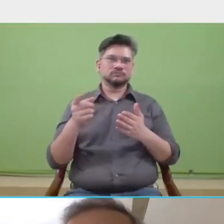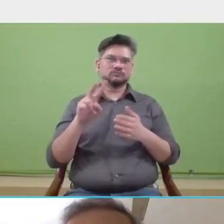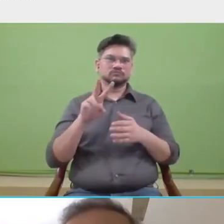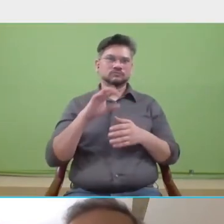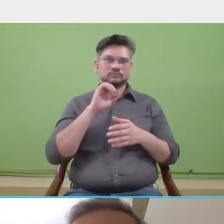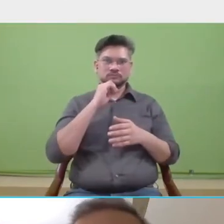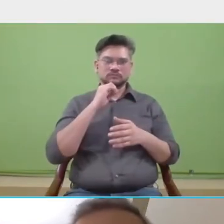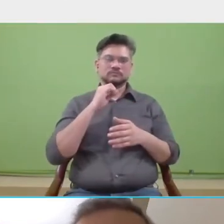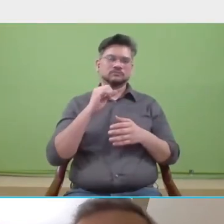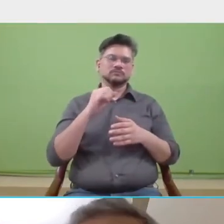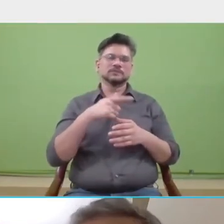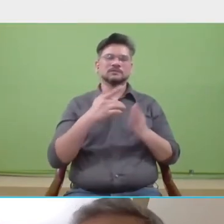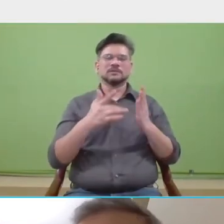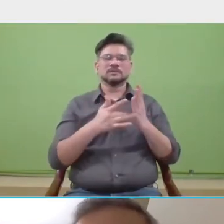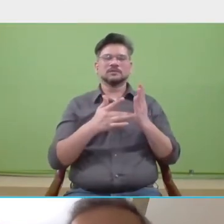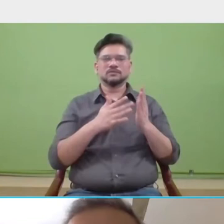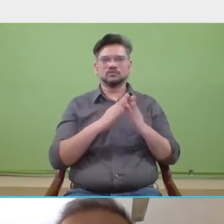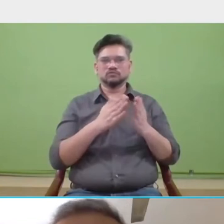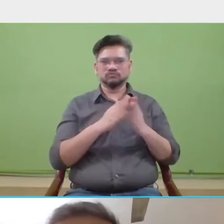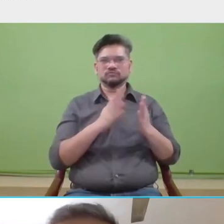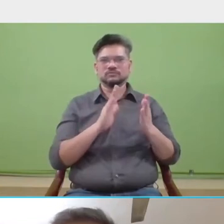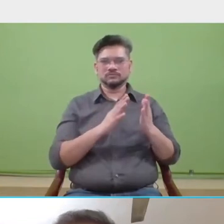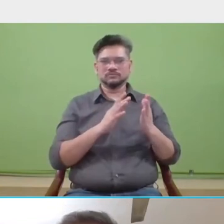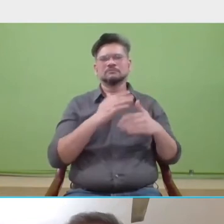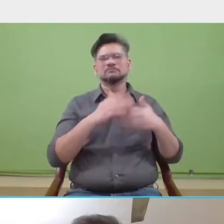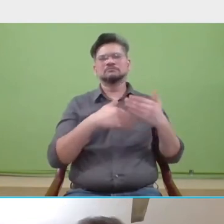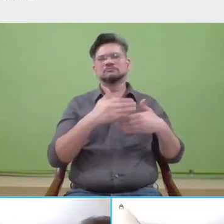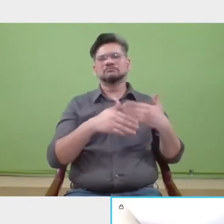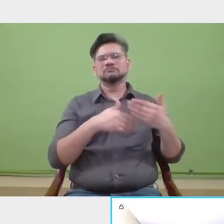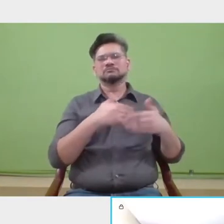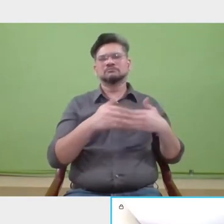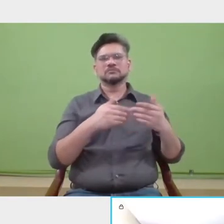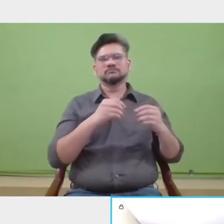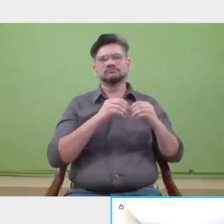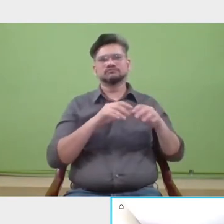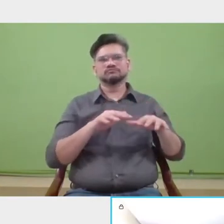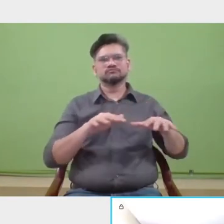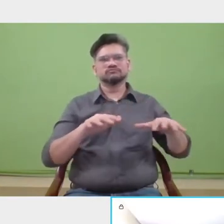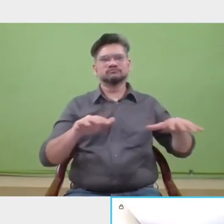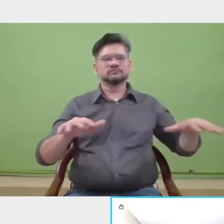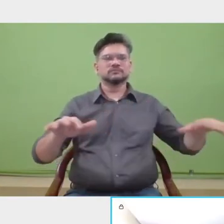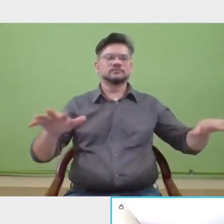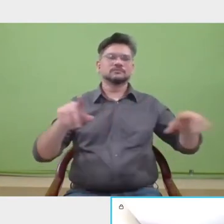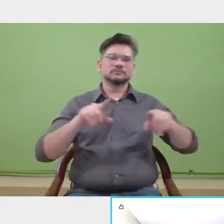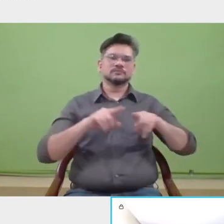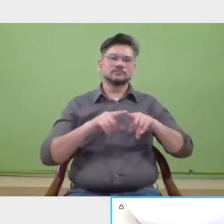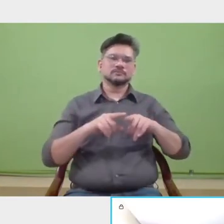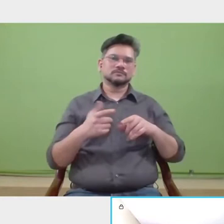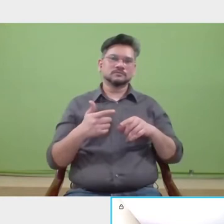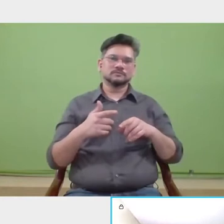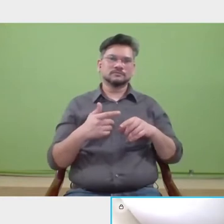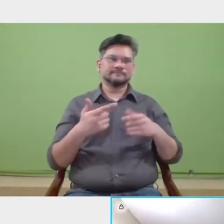but later on the field sort of caught up with this and this whole idea of language situate